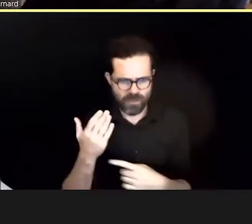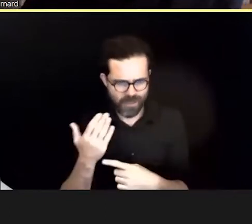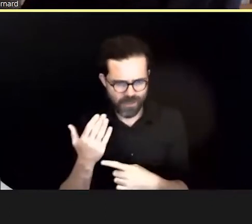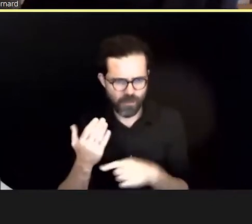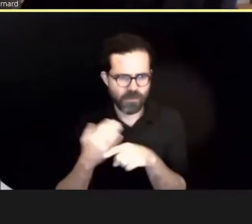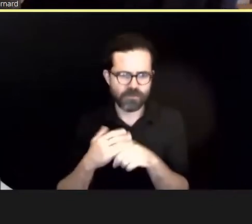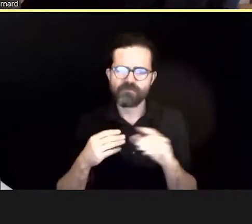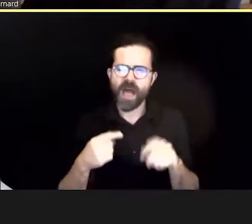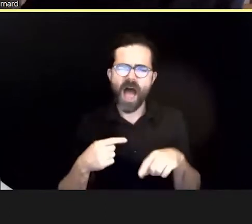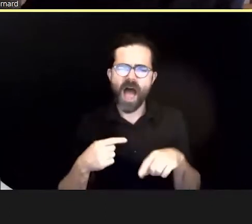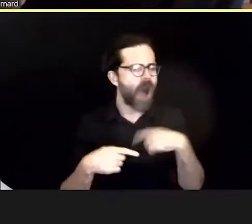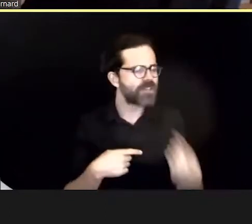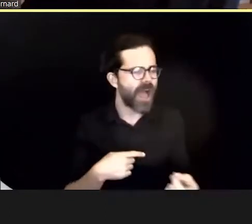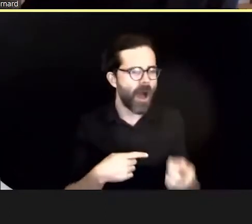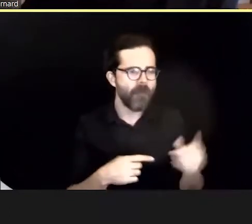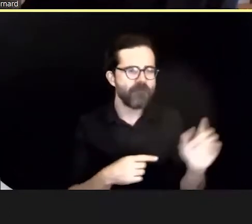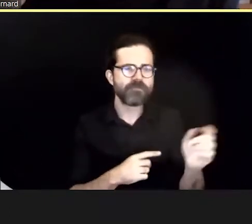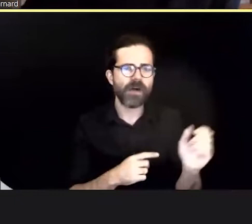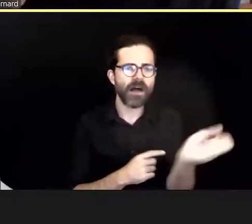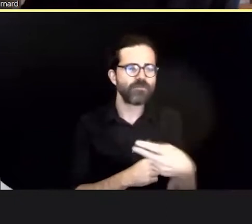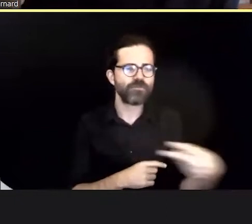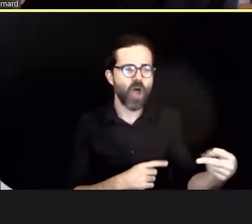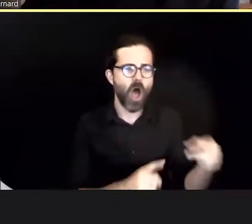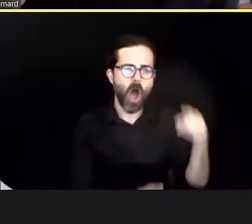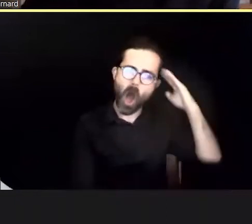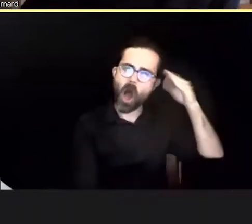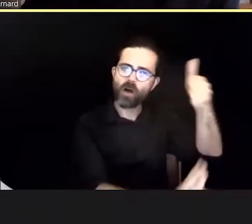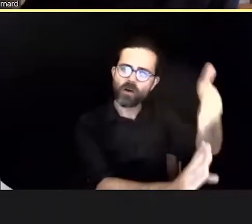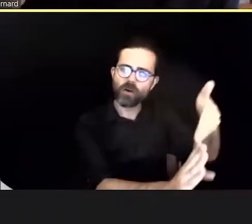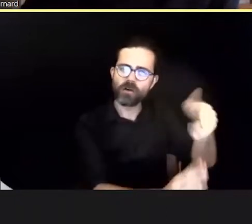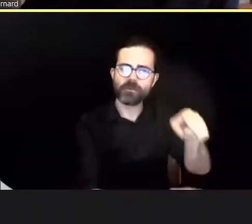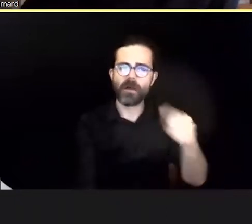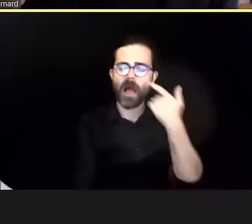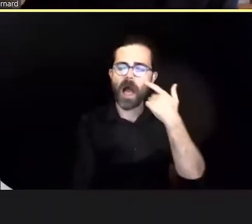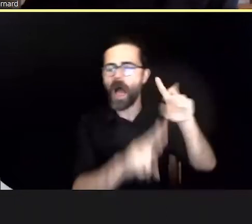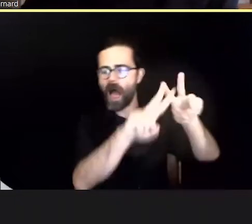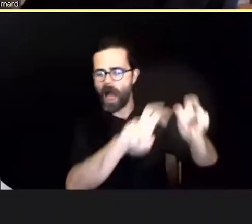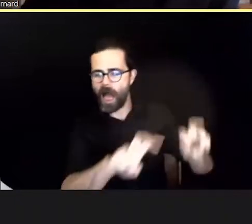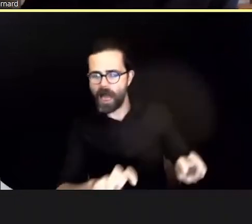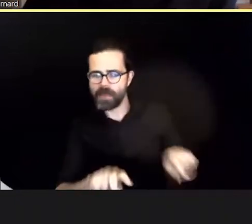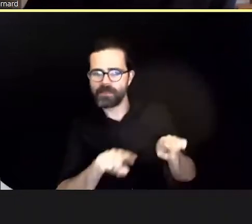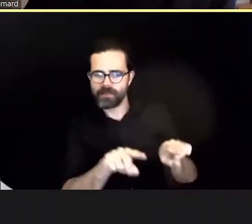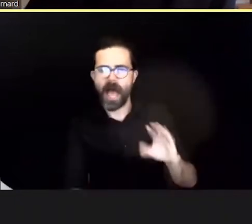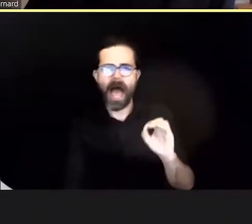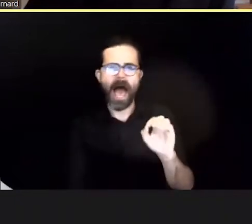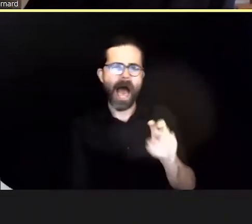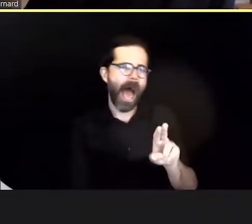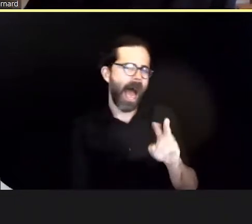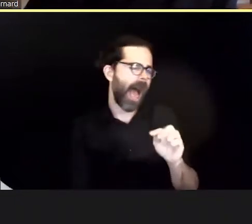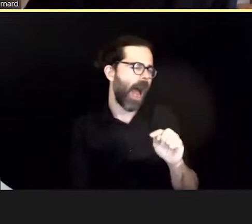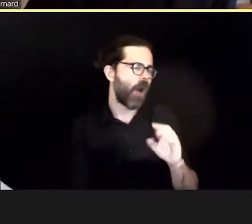that should probably come from the assessment. And remember what I said, it's about outcomes, not about the